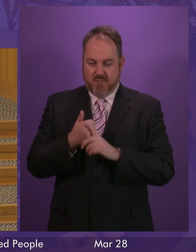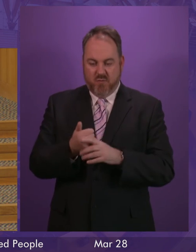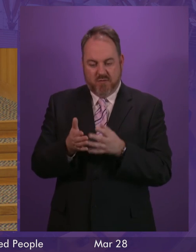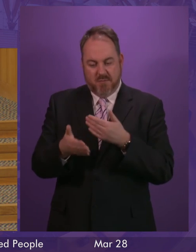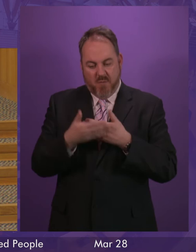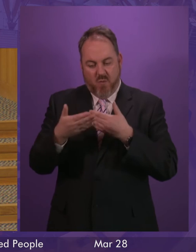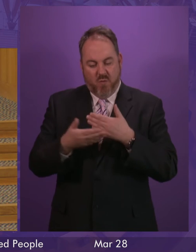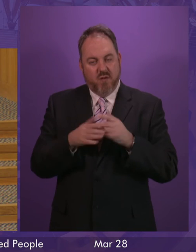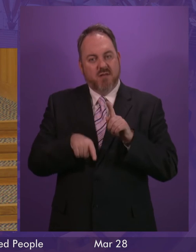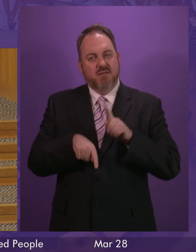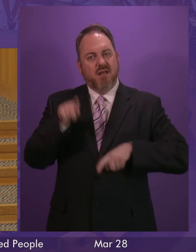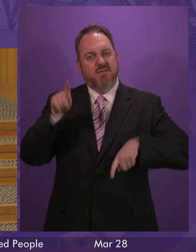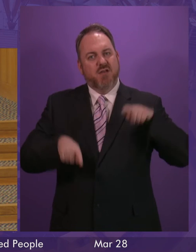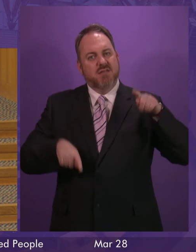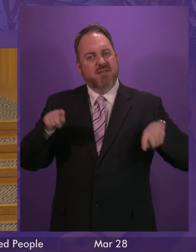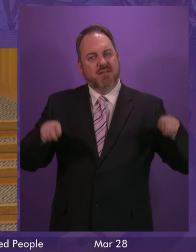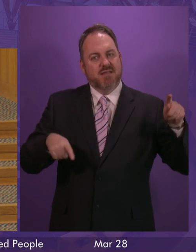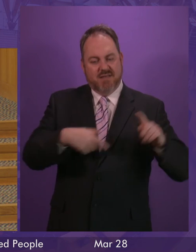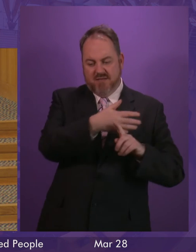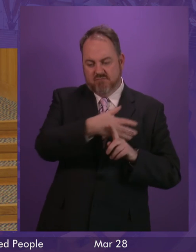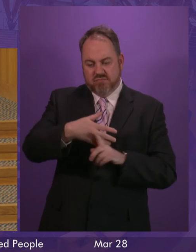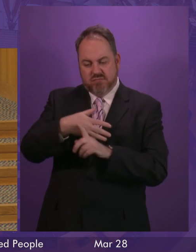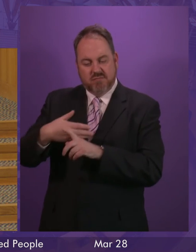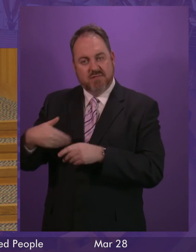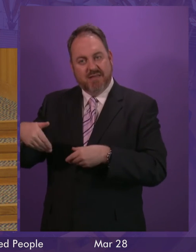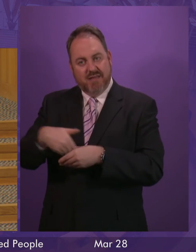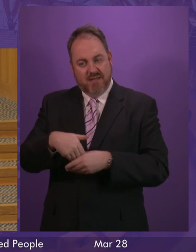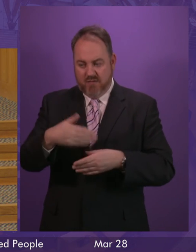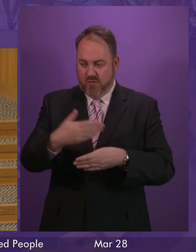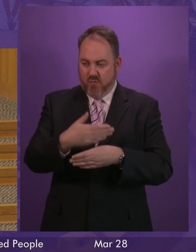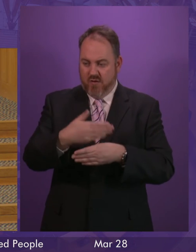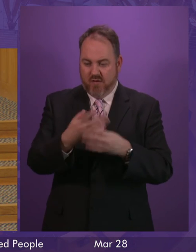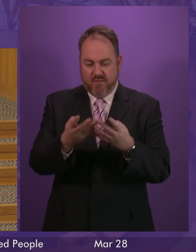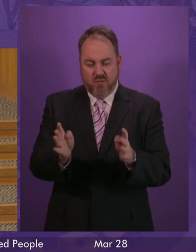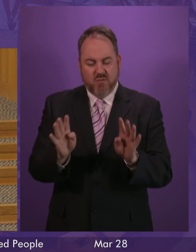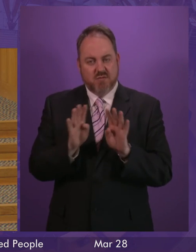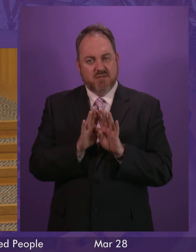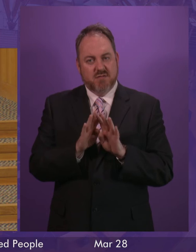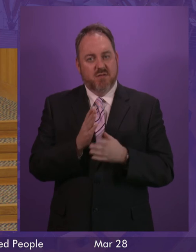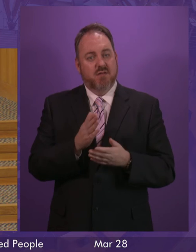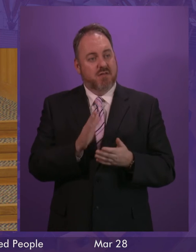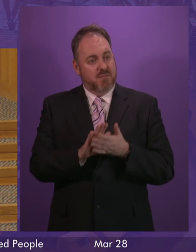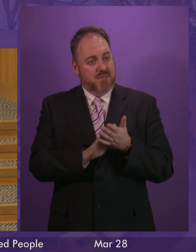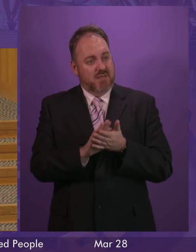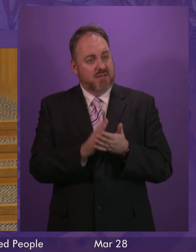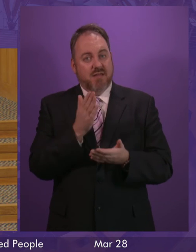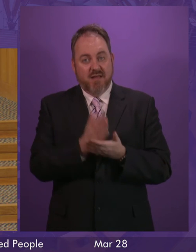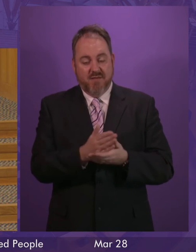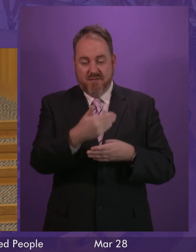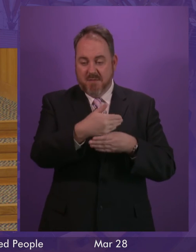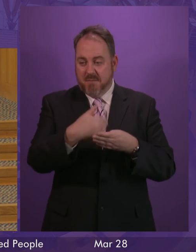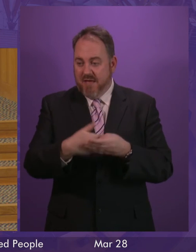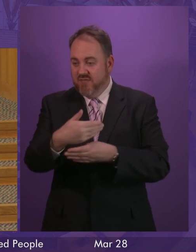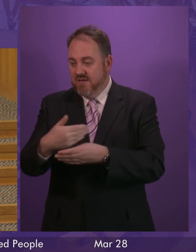and fairness in the workplace. I agree with the strong that barriers need to be taken down so that people can live in adapted